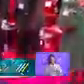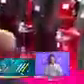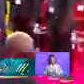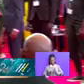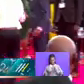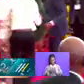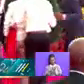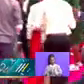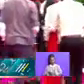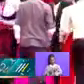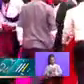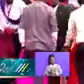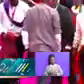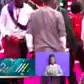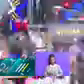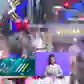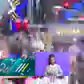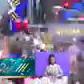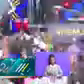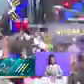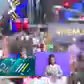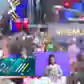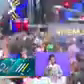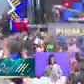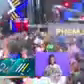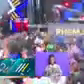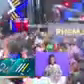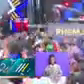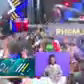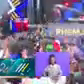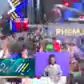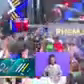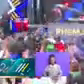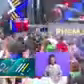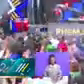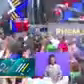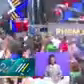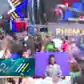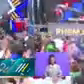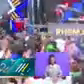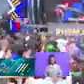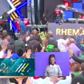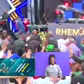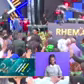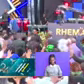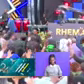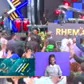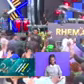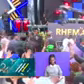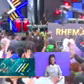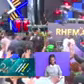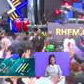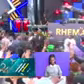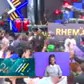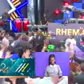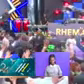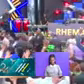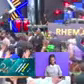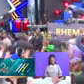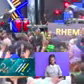the song for me you are the Lord that heed you are